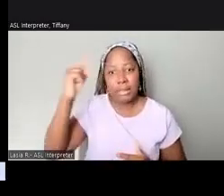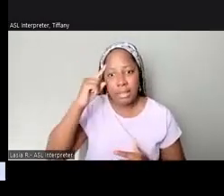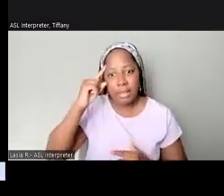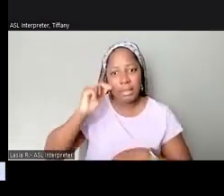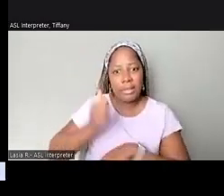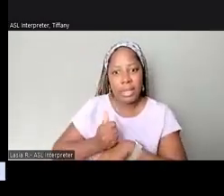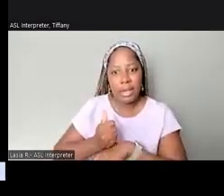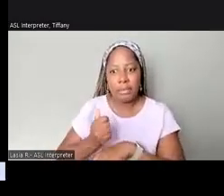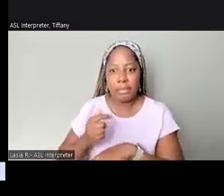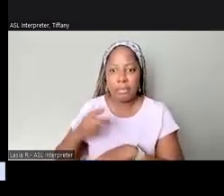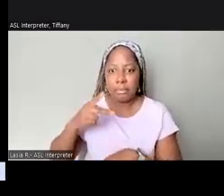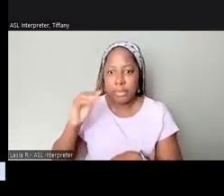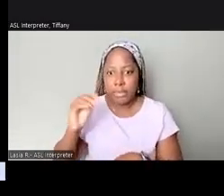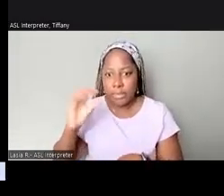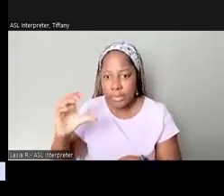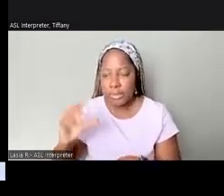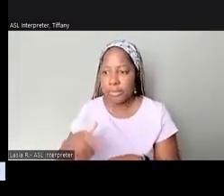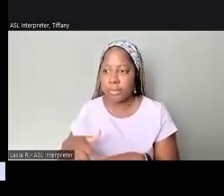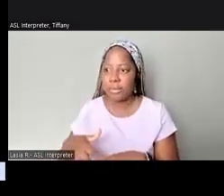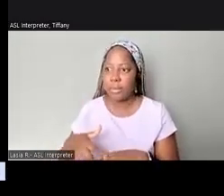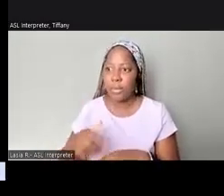survivors in mind?